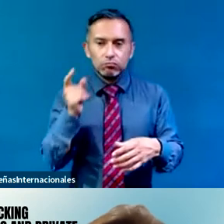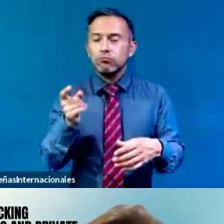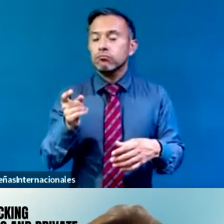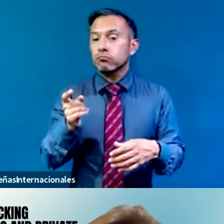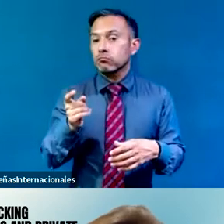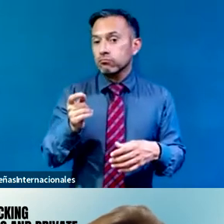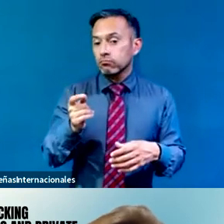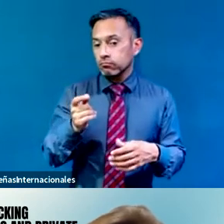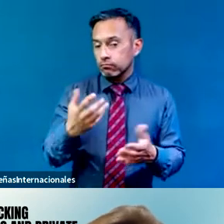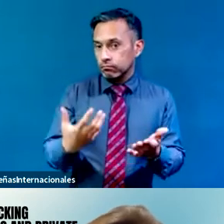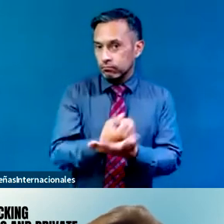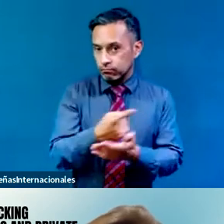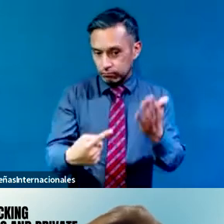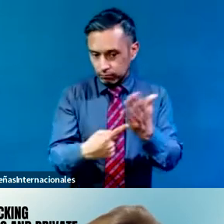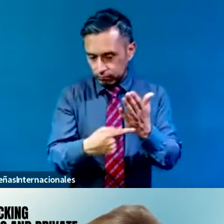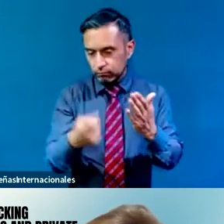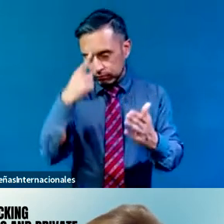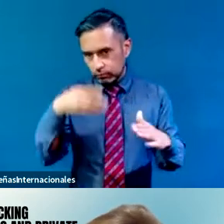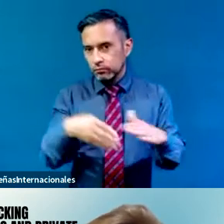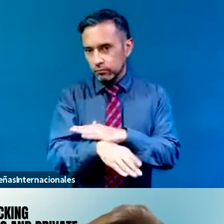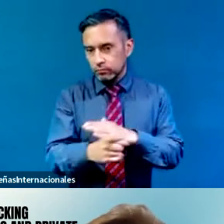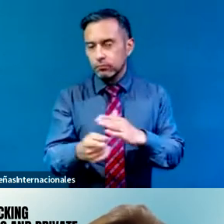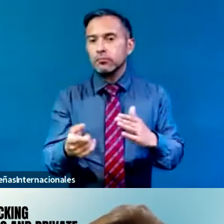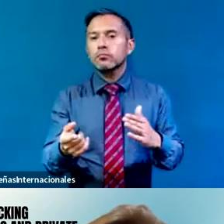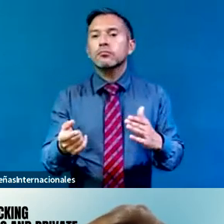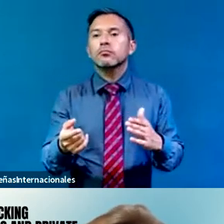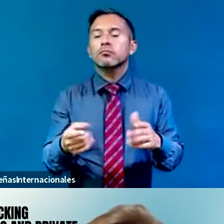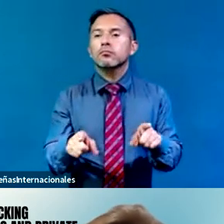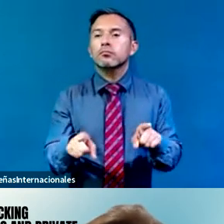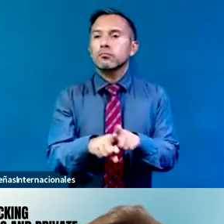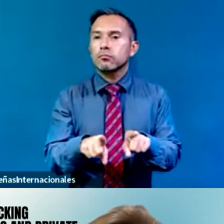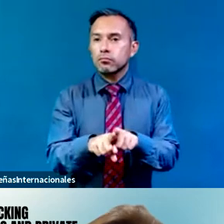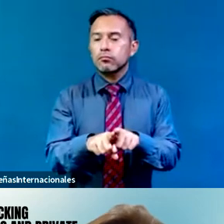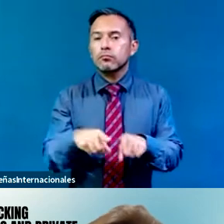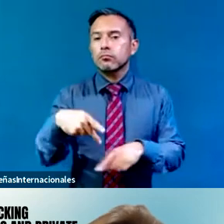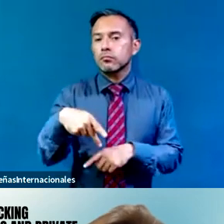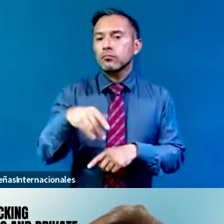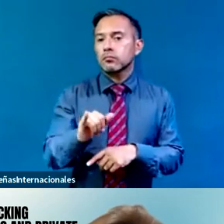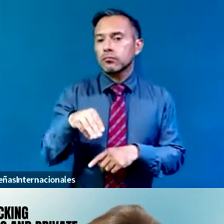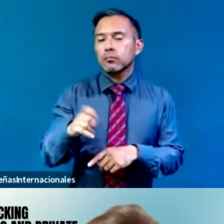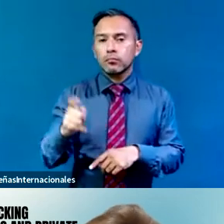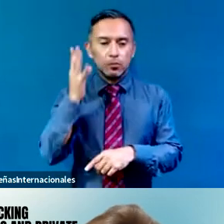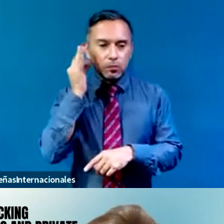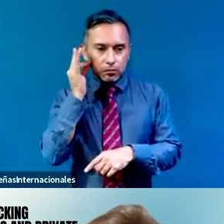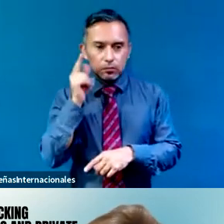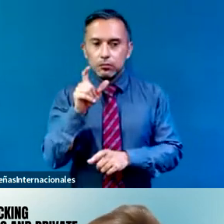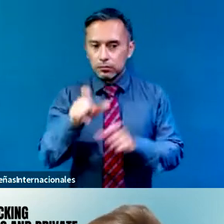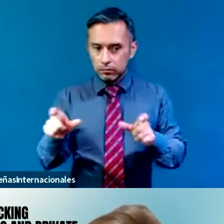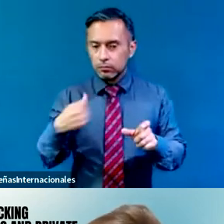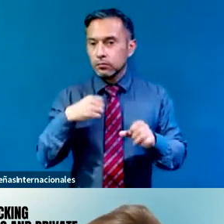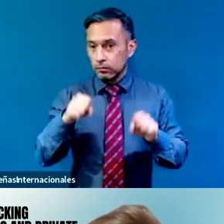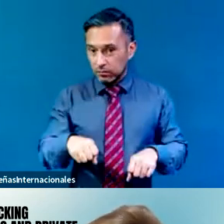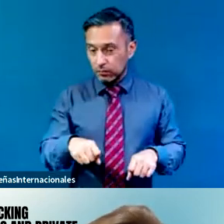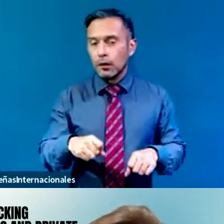and formalize women-owned and managed SMEs. Supporting policymakers to use incentives and sex disaggregated